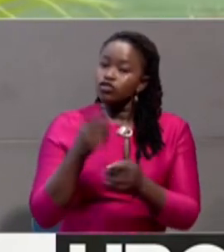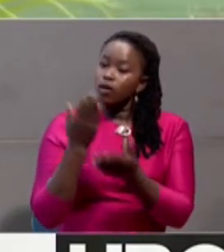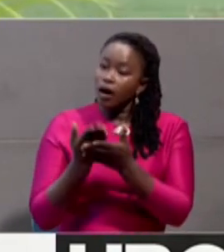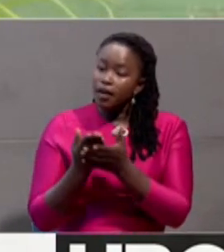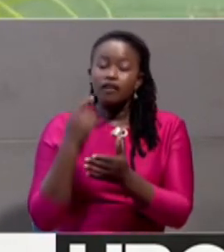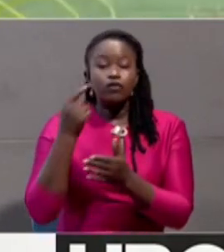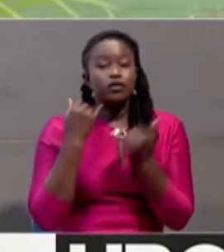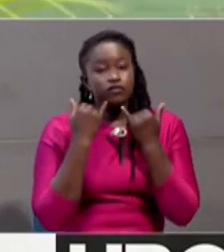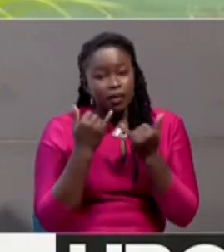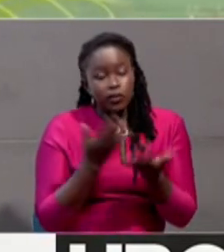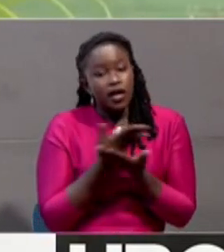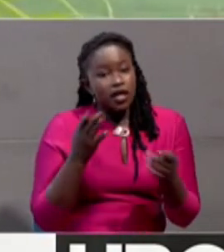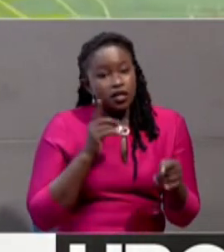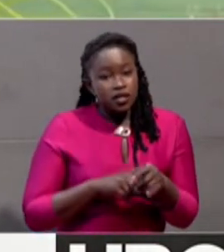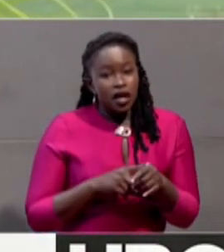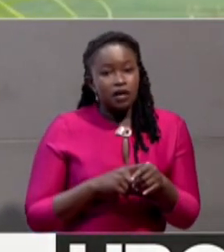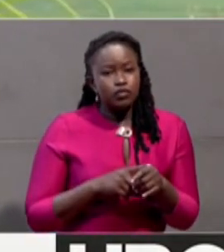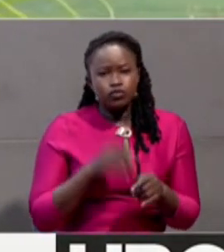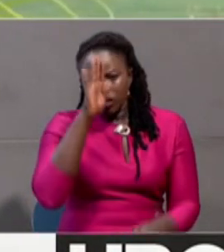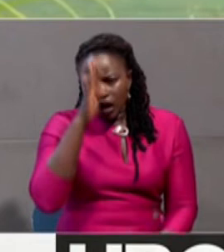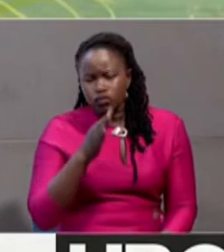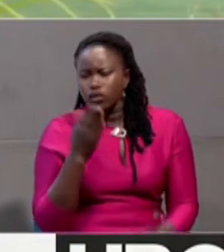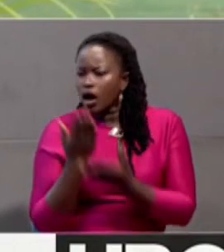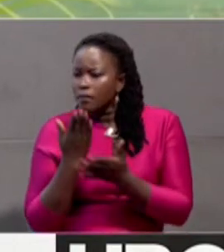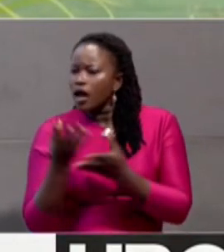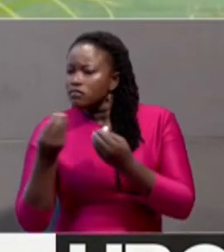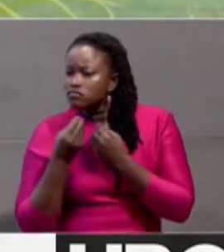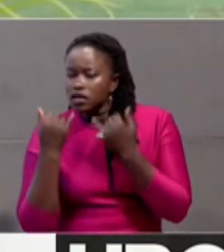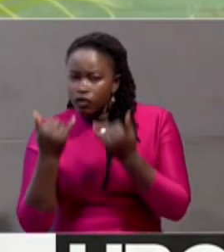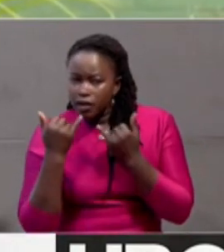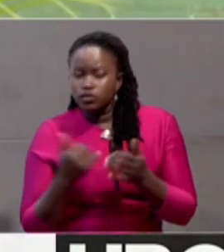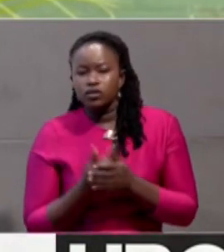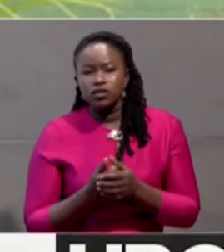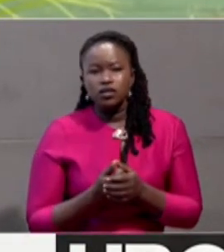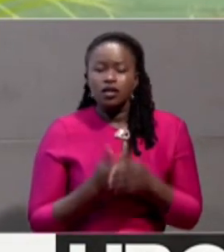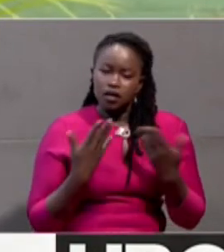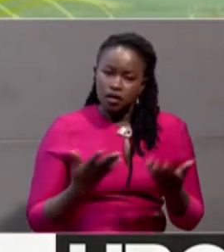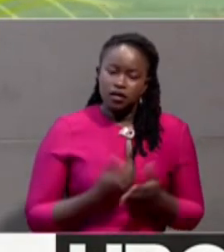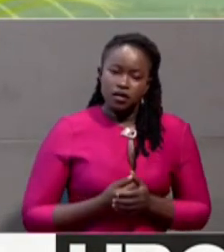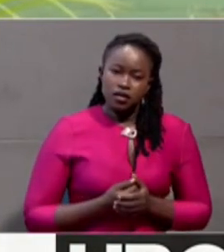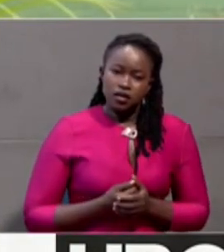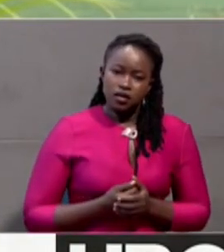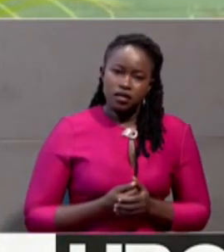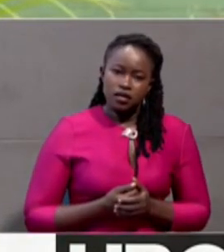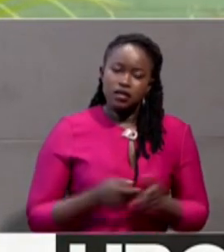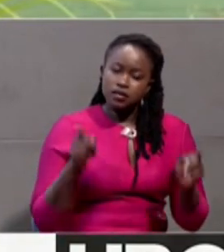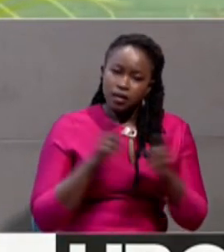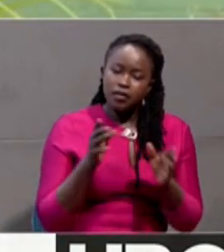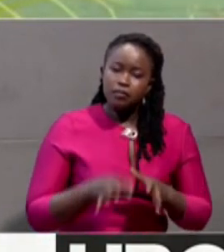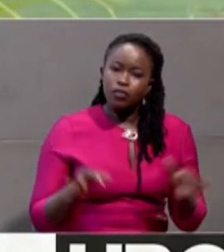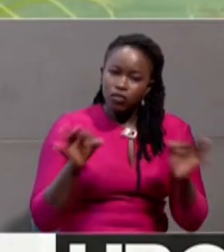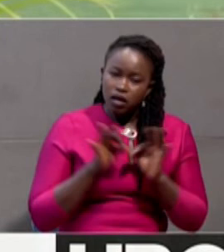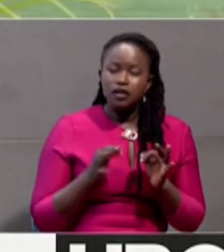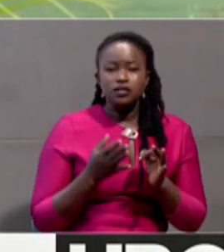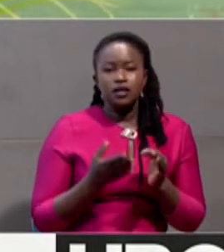information. Every time you get a sense of doubt, you apply. So I want that PS to have 50 applications for access to